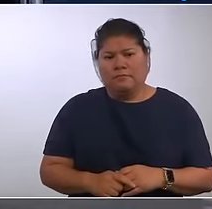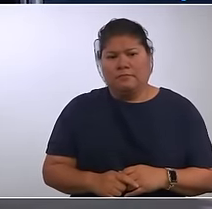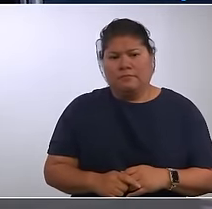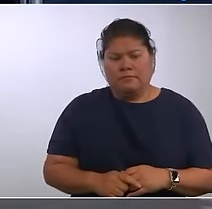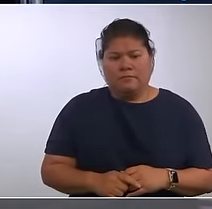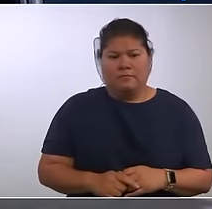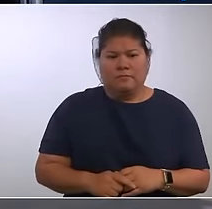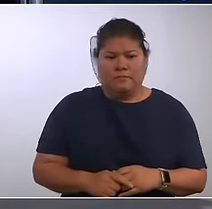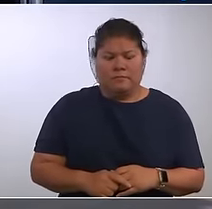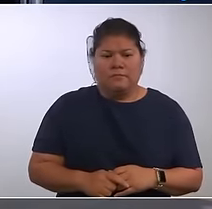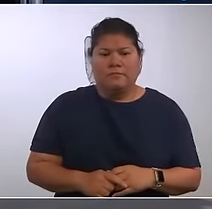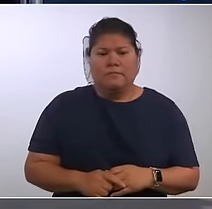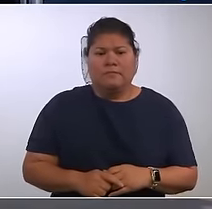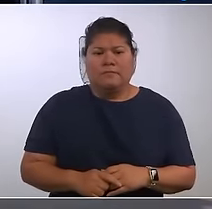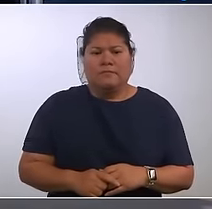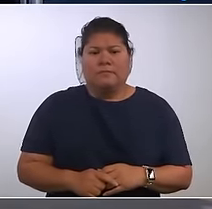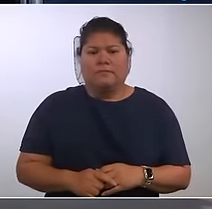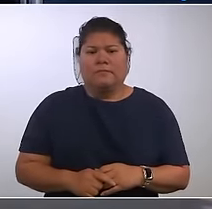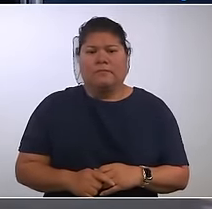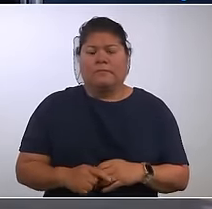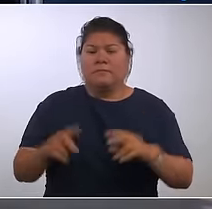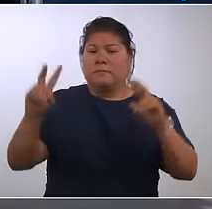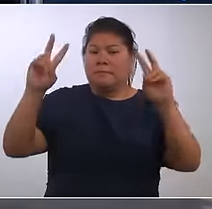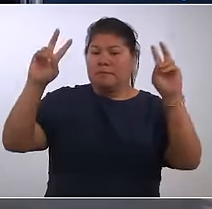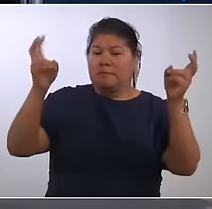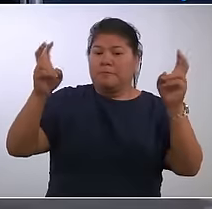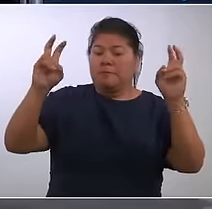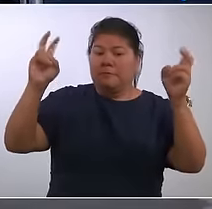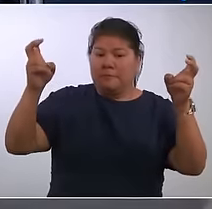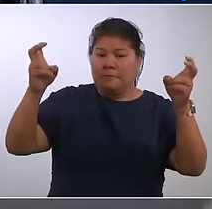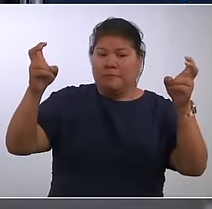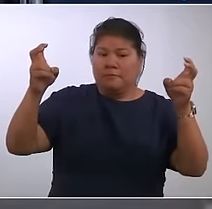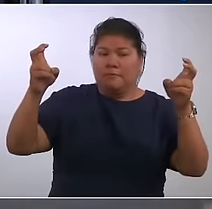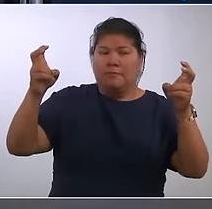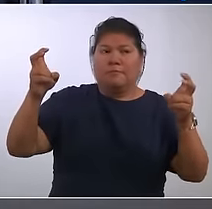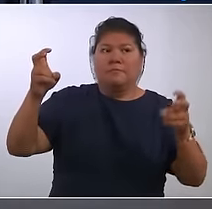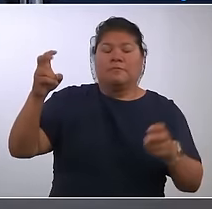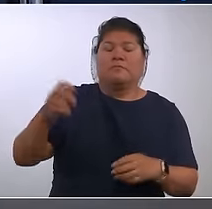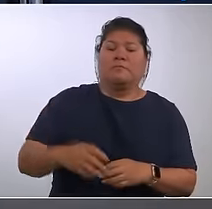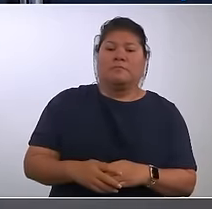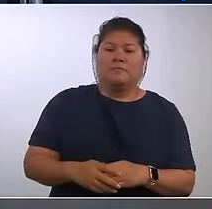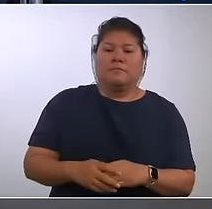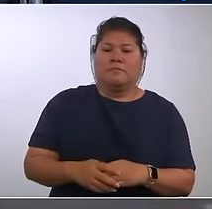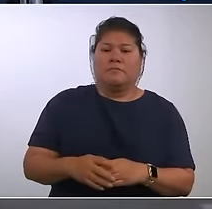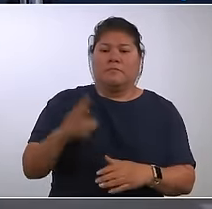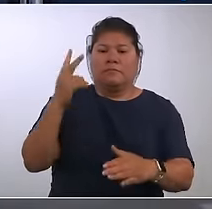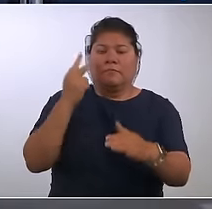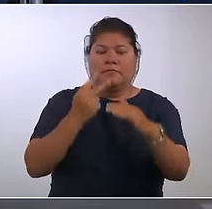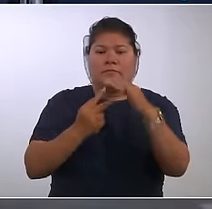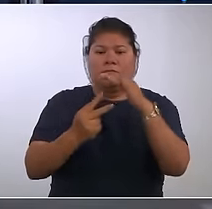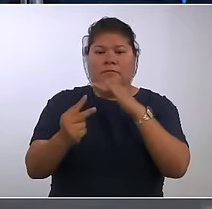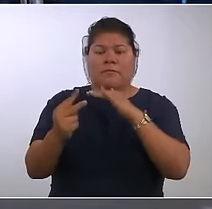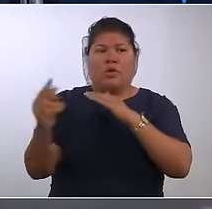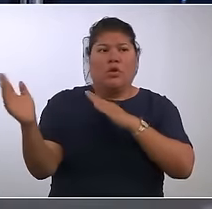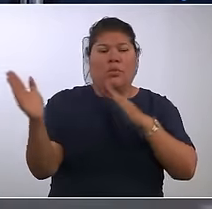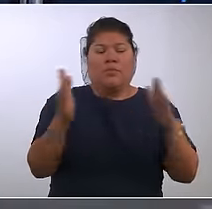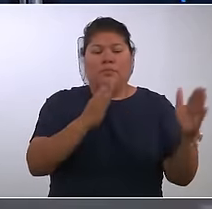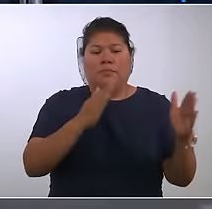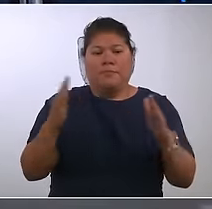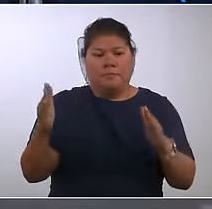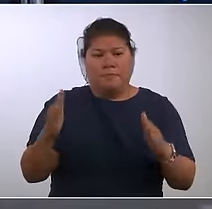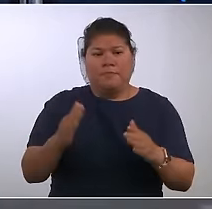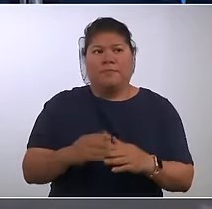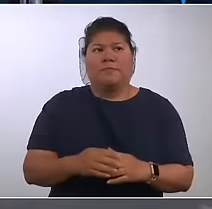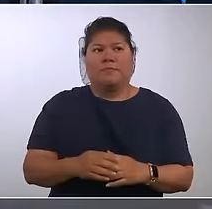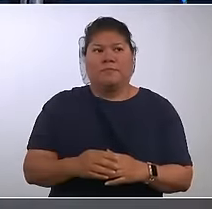exceeding great army. El título del mensaje, the title of the message, es profetiza al viento, is